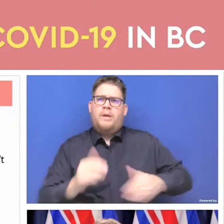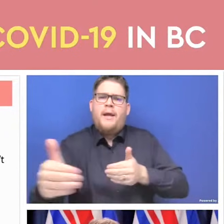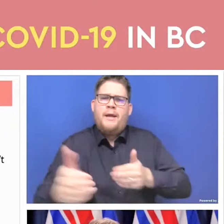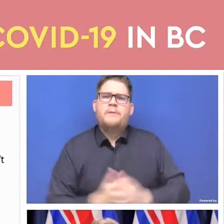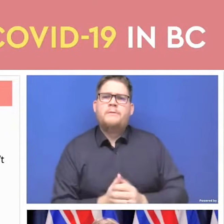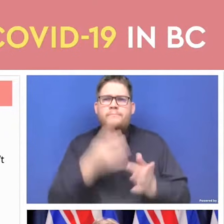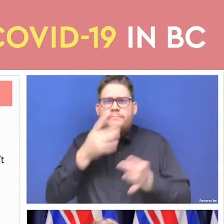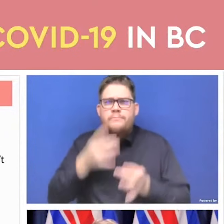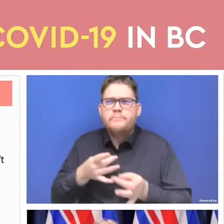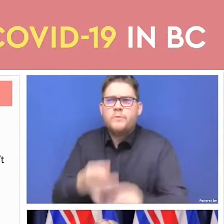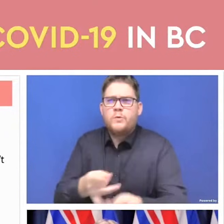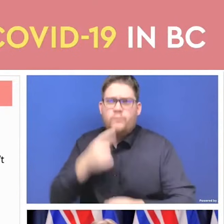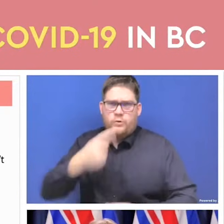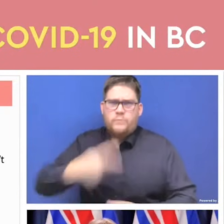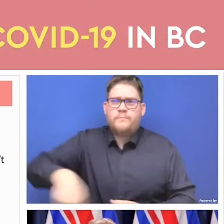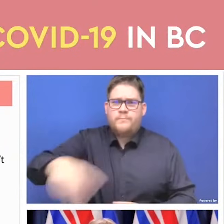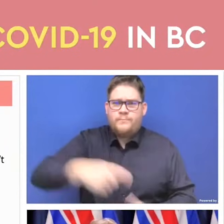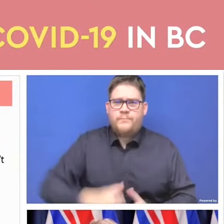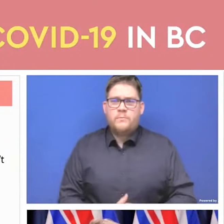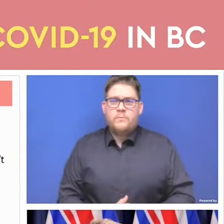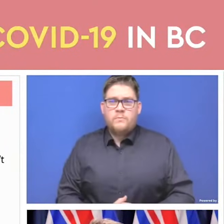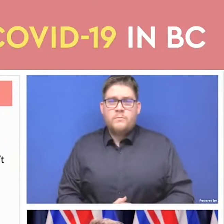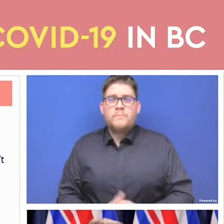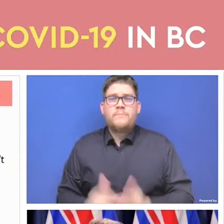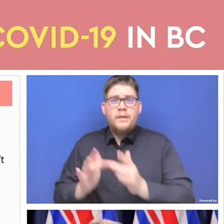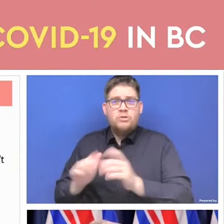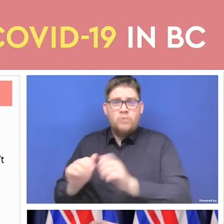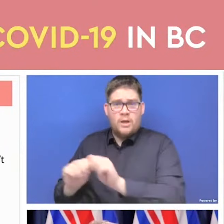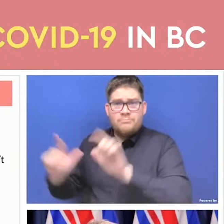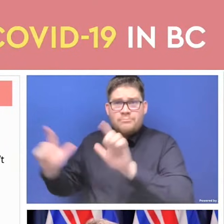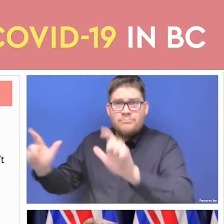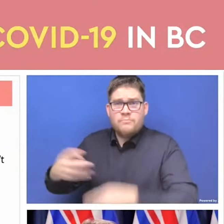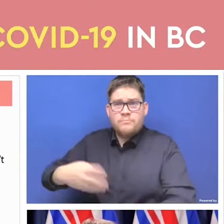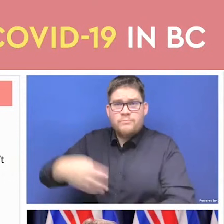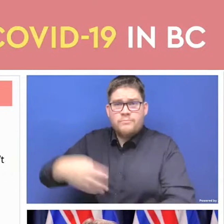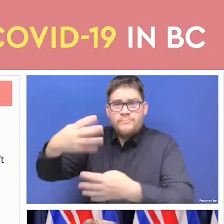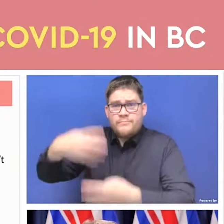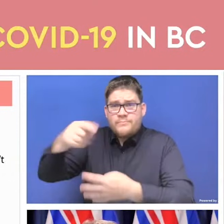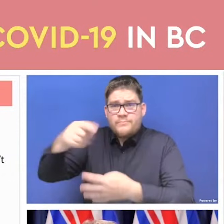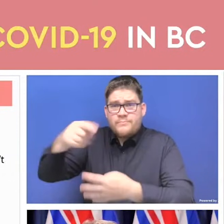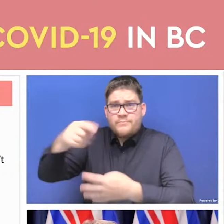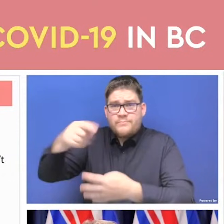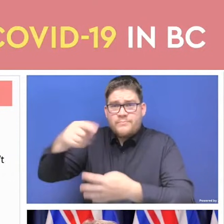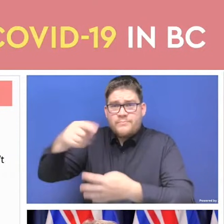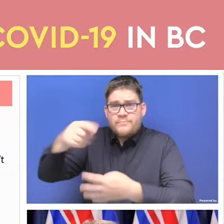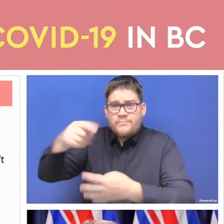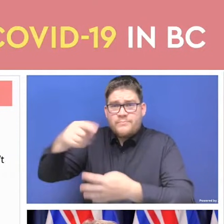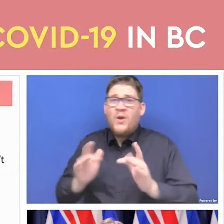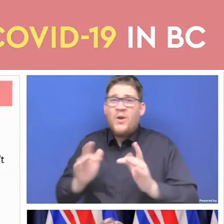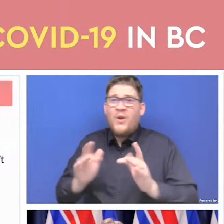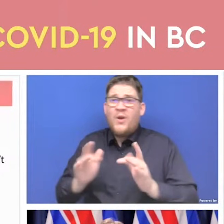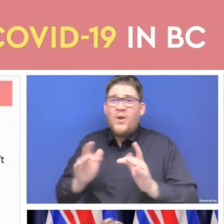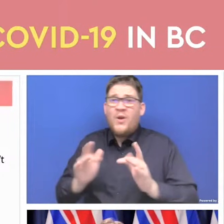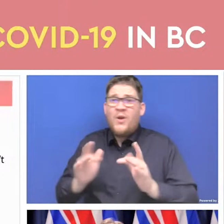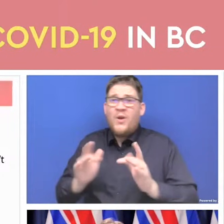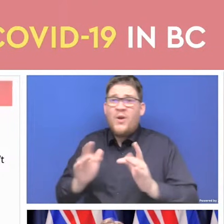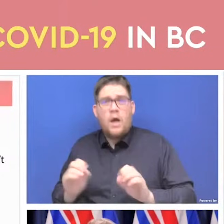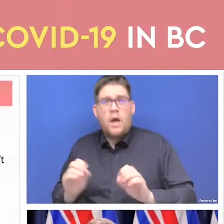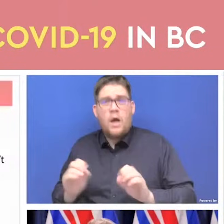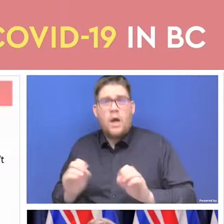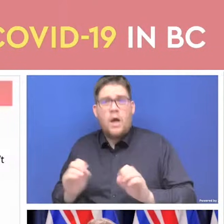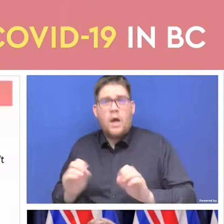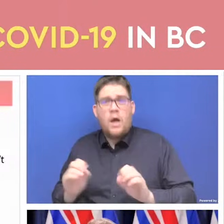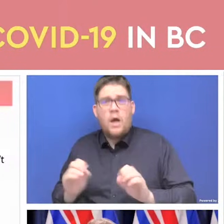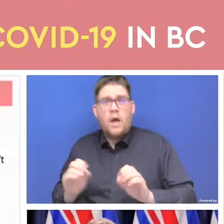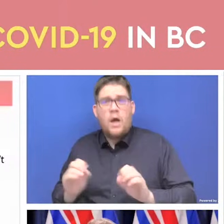call center that is a real help to people who can't get online or feel more comfortable calling in. But between the online system and